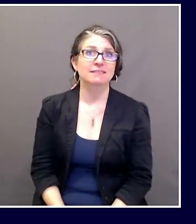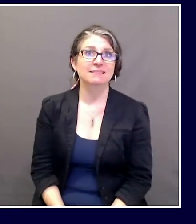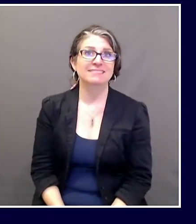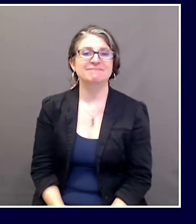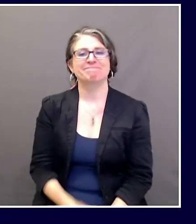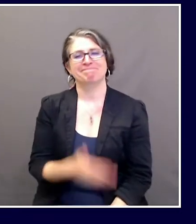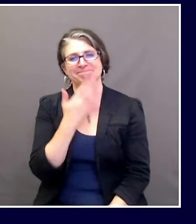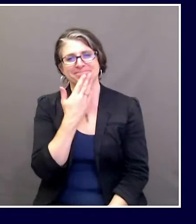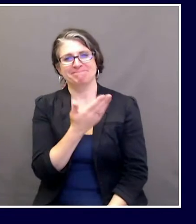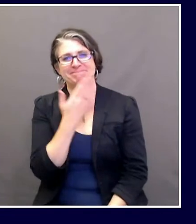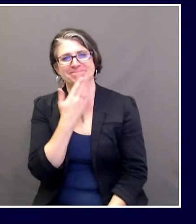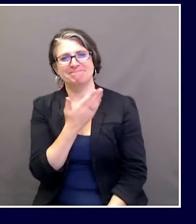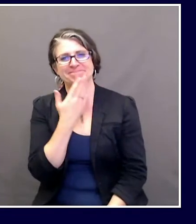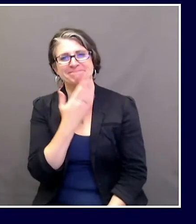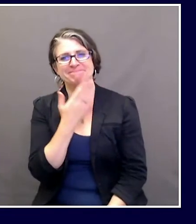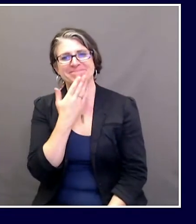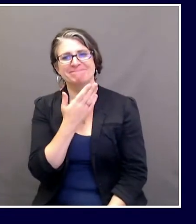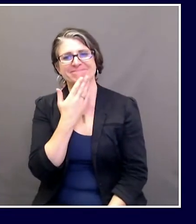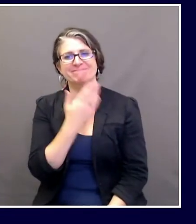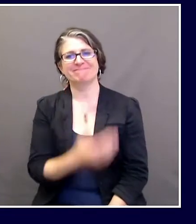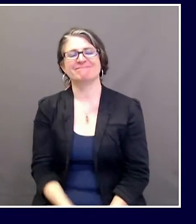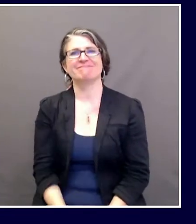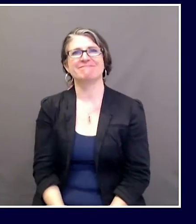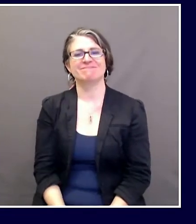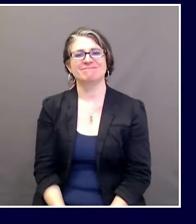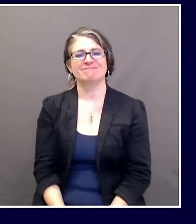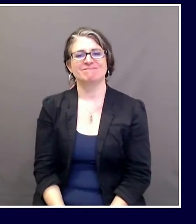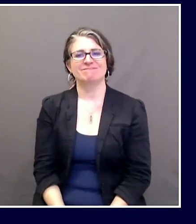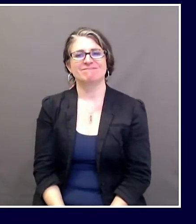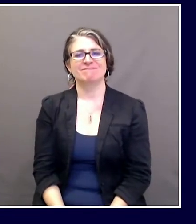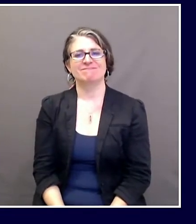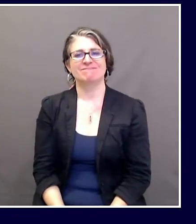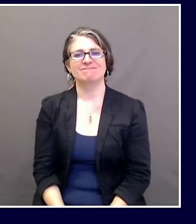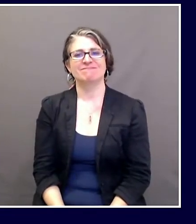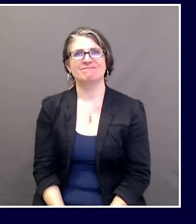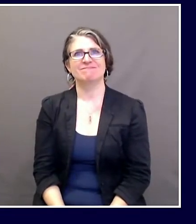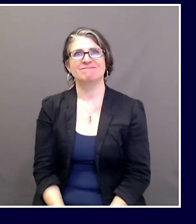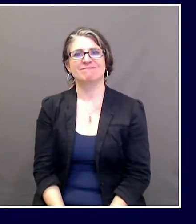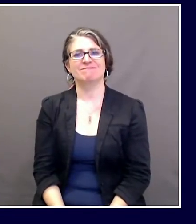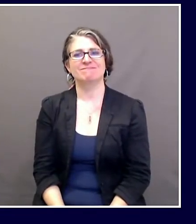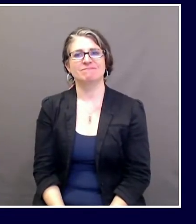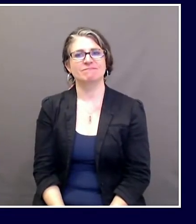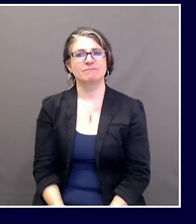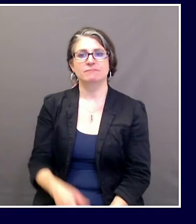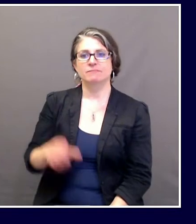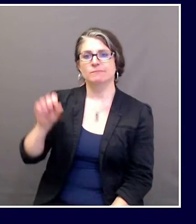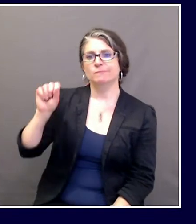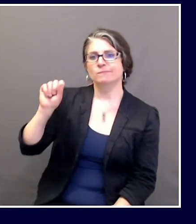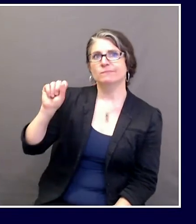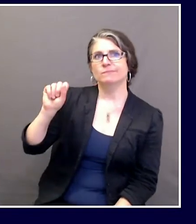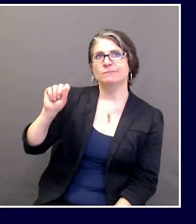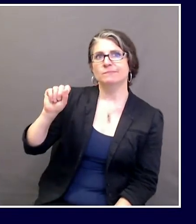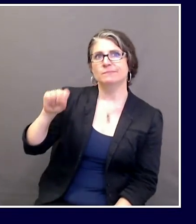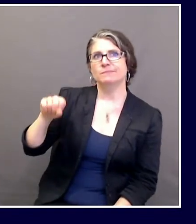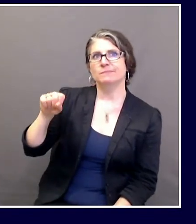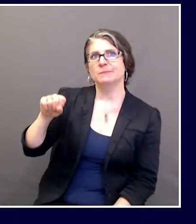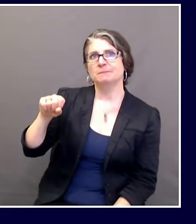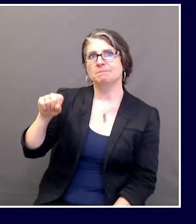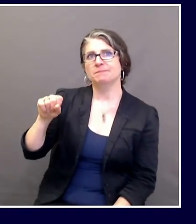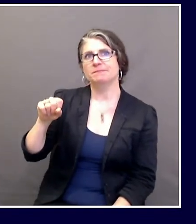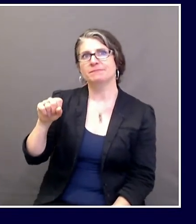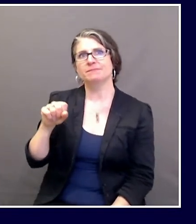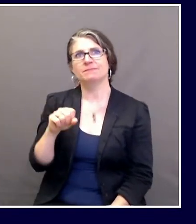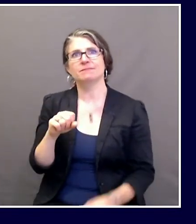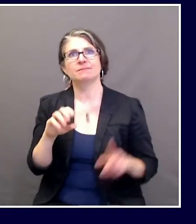question. It is also about the MVU. I assume this is part of the strategy to bring